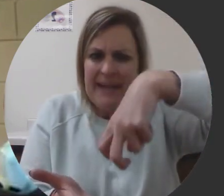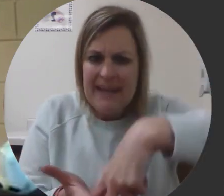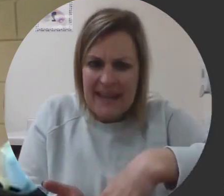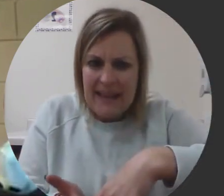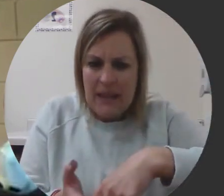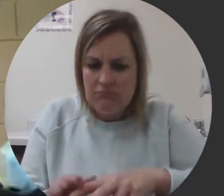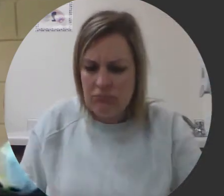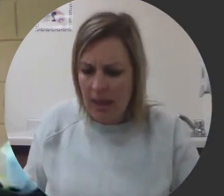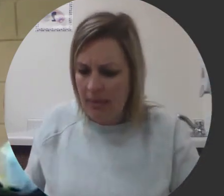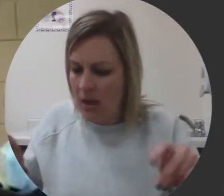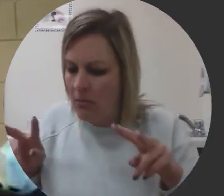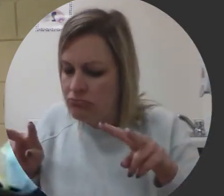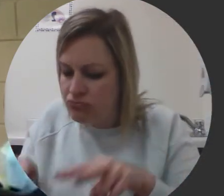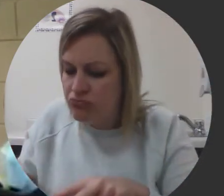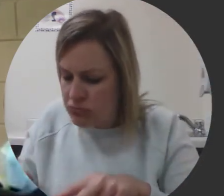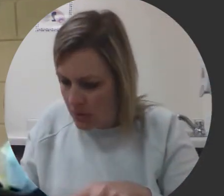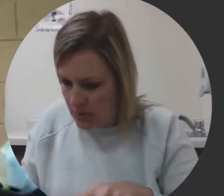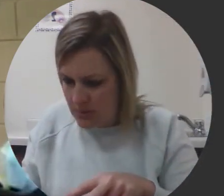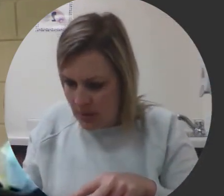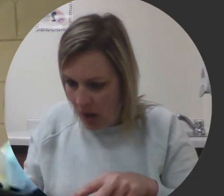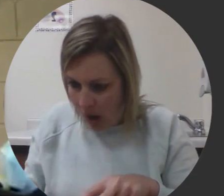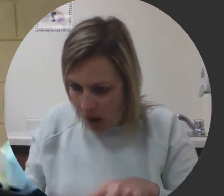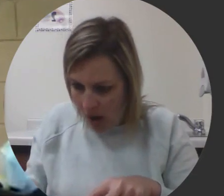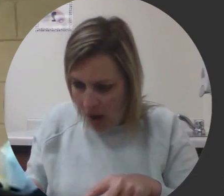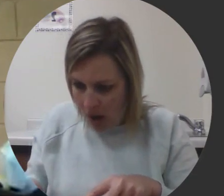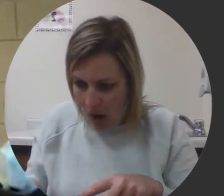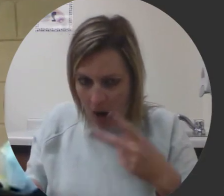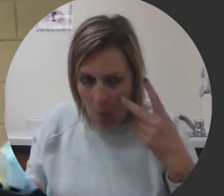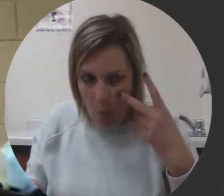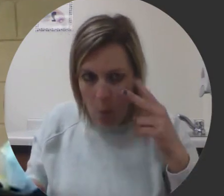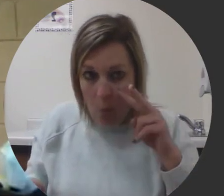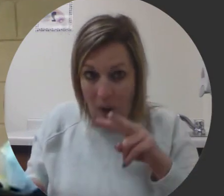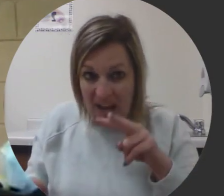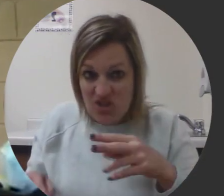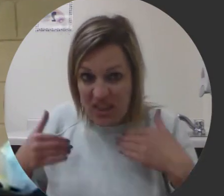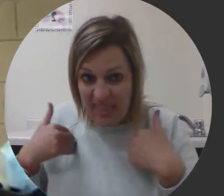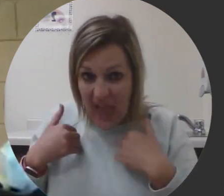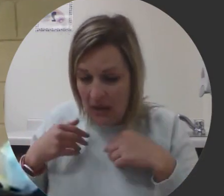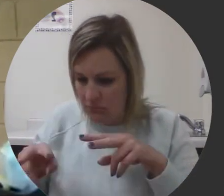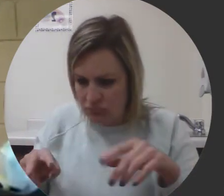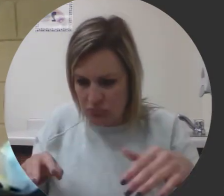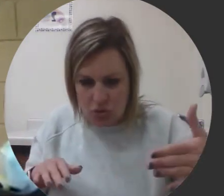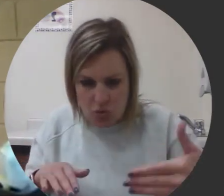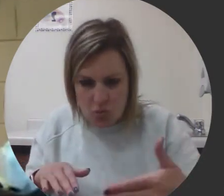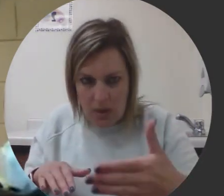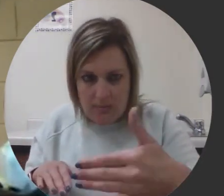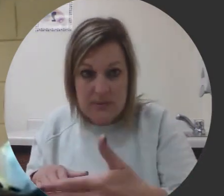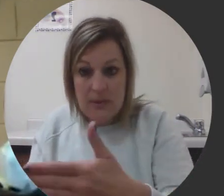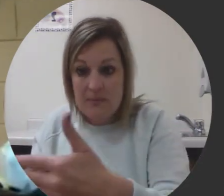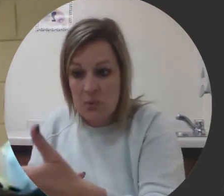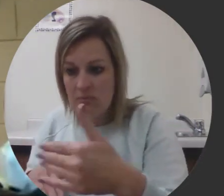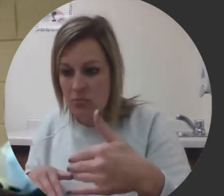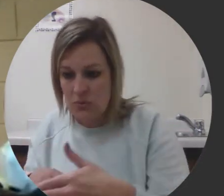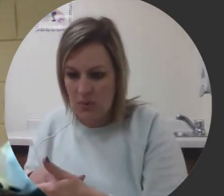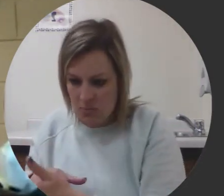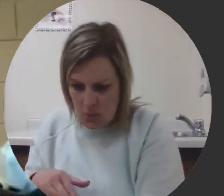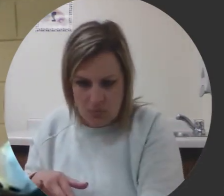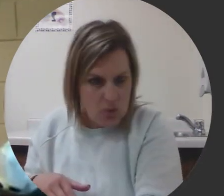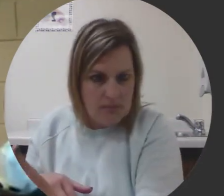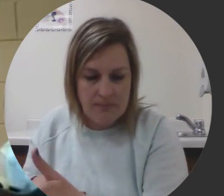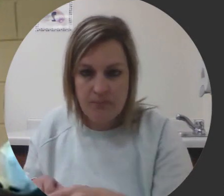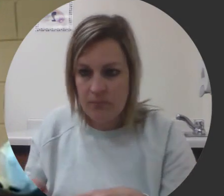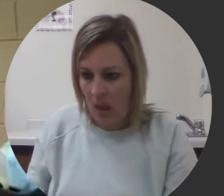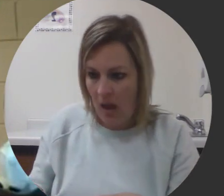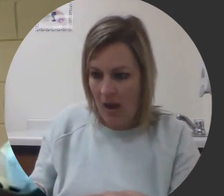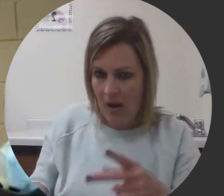dip. He was staring silently at the little animal as it paddled around in the water, now glistening with sardine oil. To their amazement,